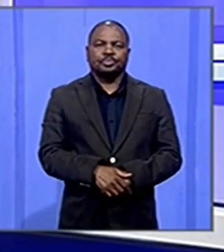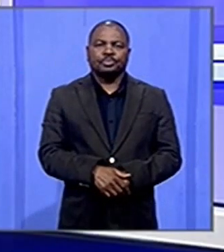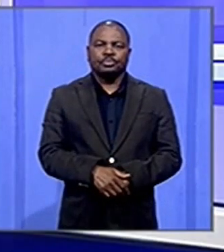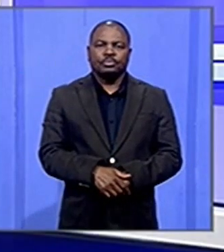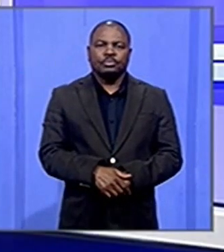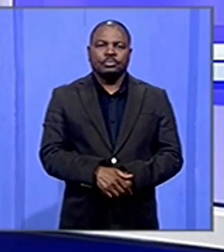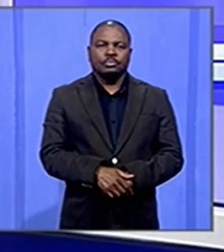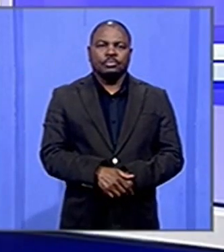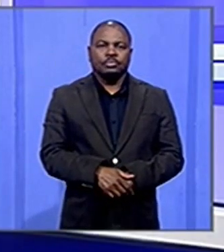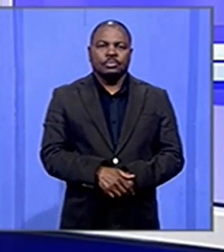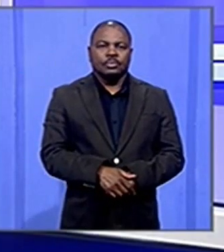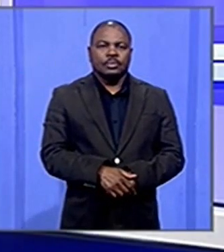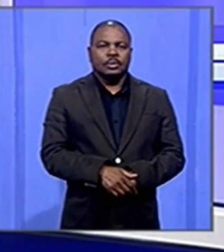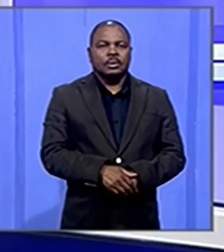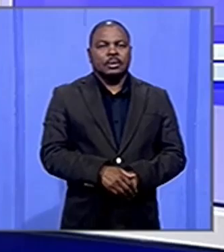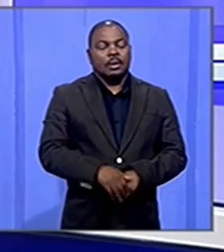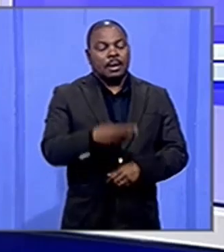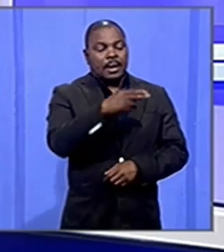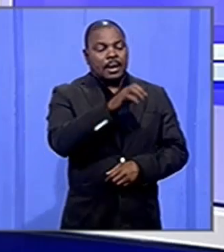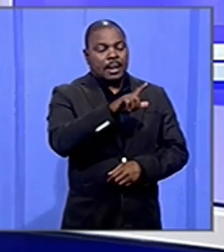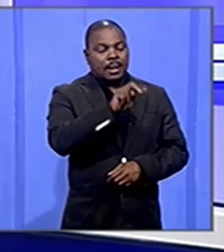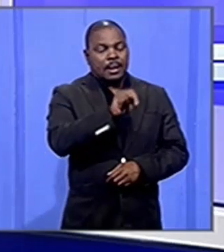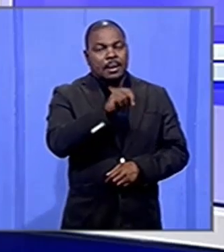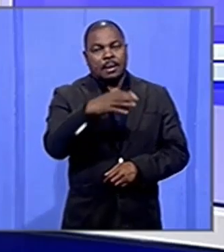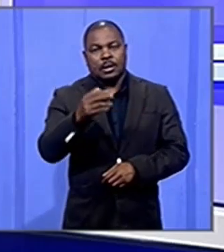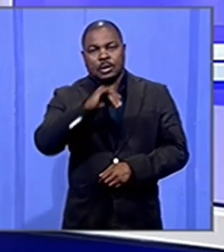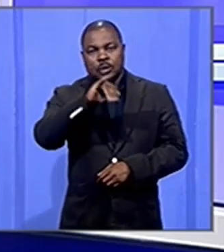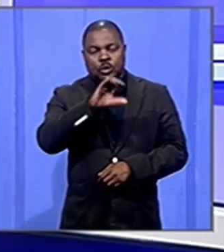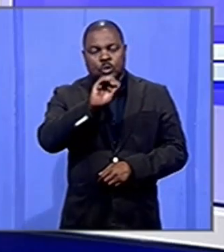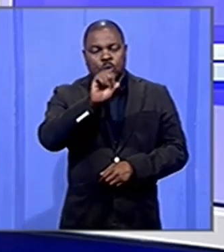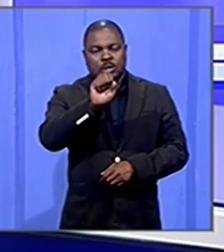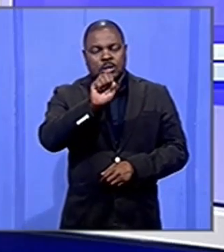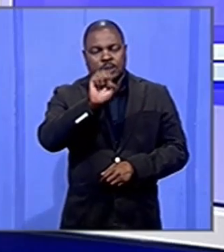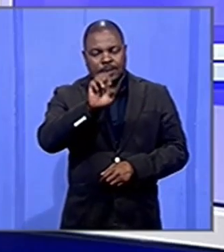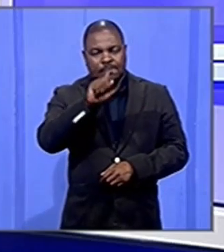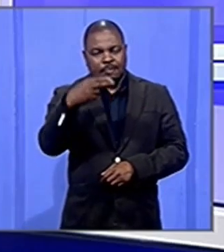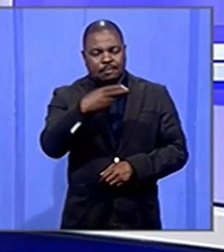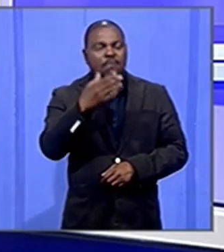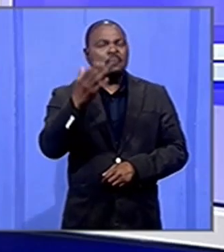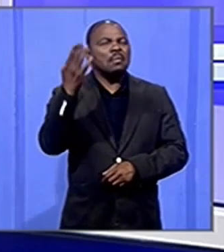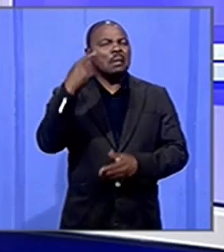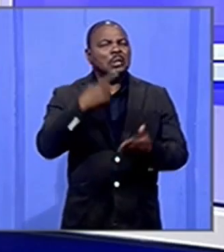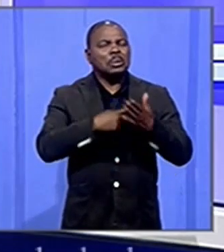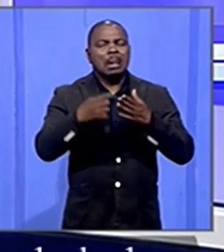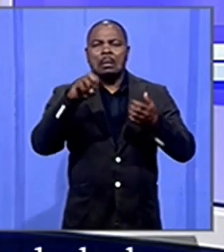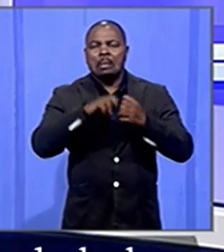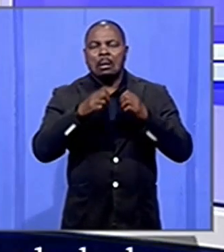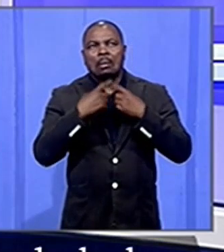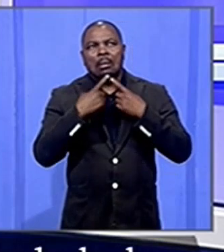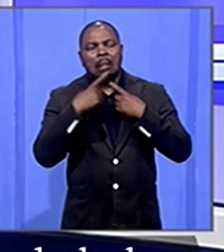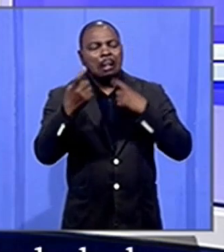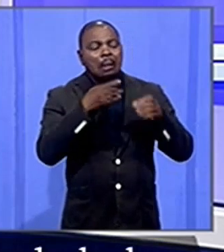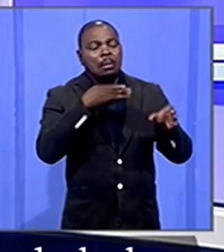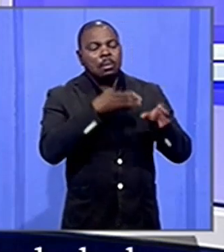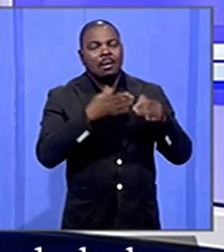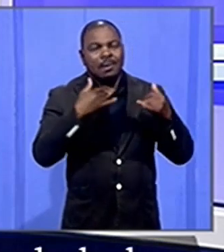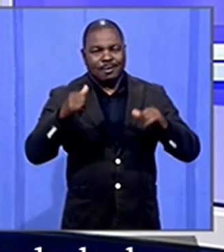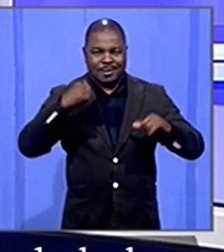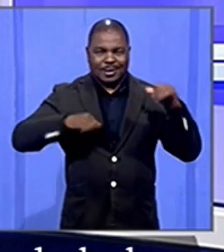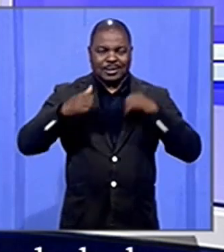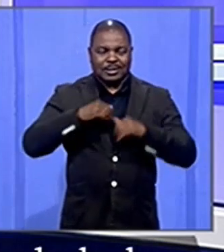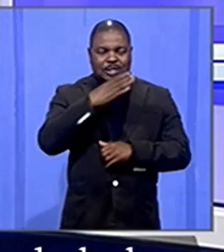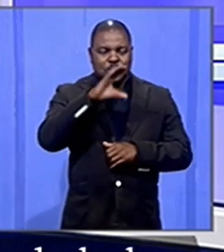Ka morago ga gore bookelo bja Helen Joseph bo welwe ke phoko mo bekeng ya go feta, mohlankedi phetiši wa nakwana o